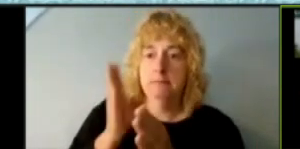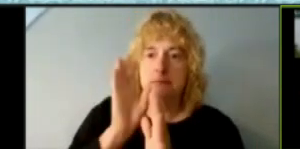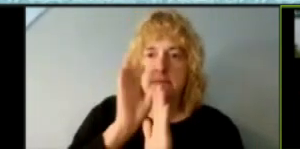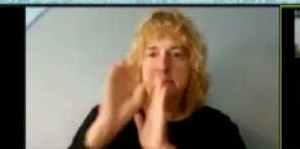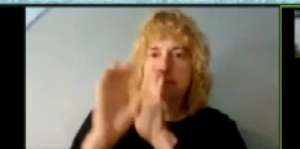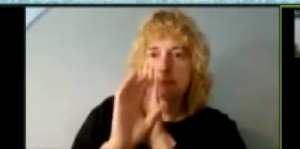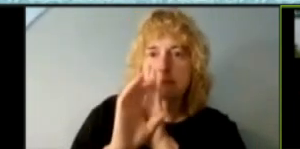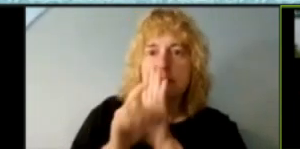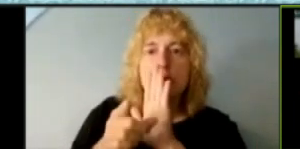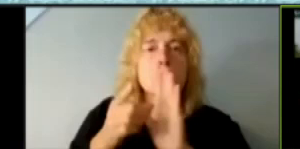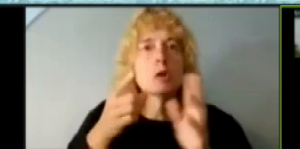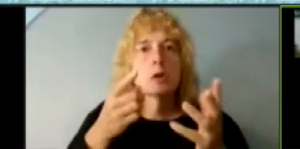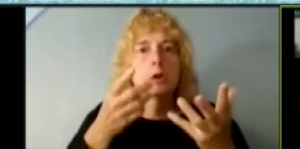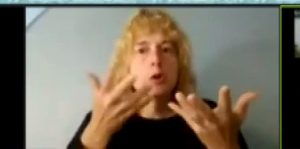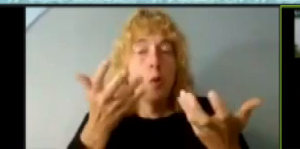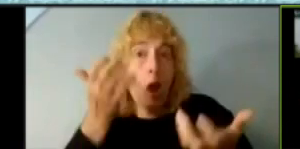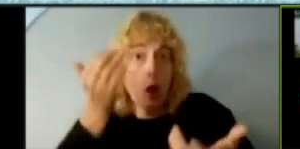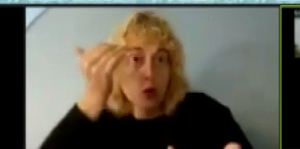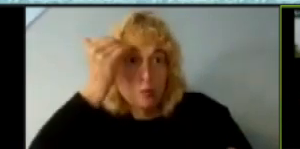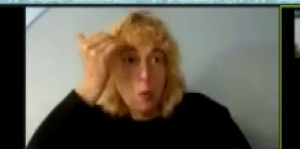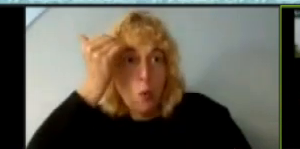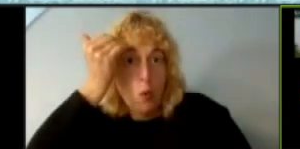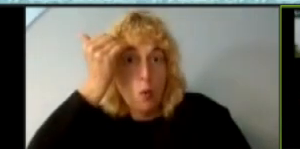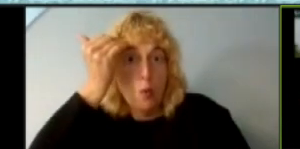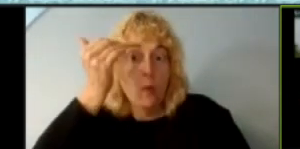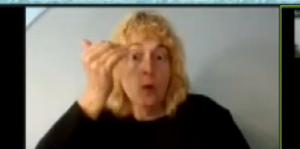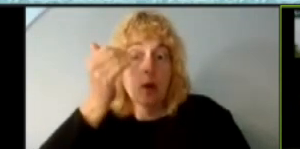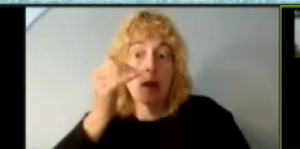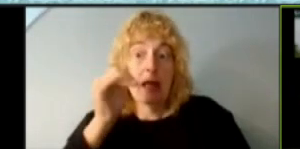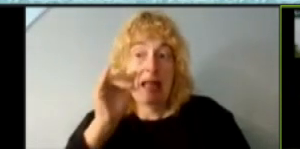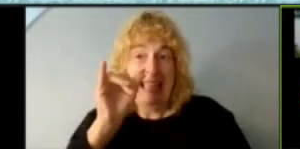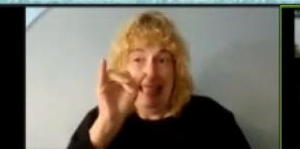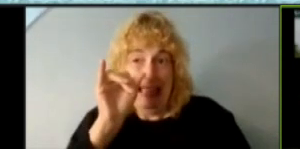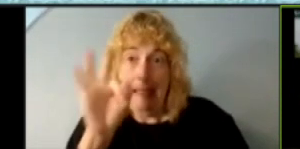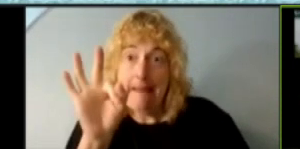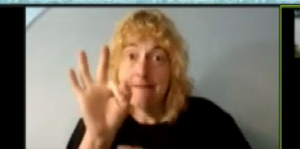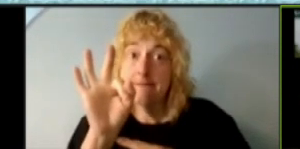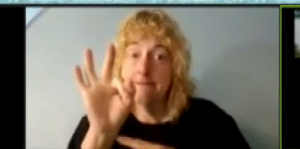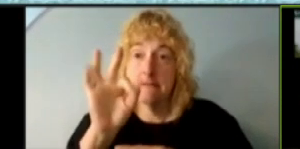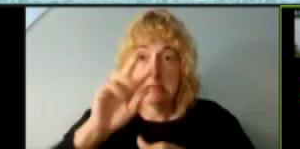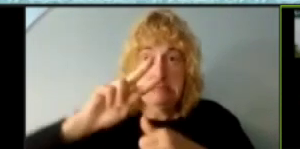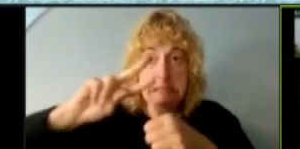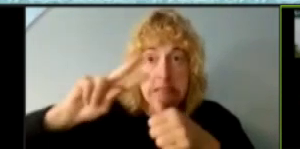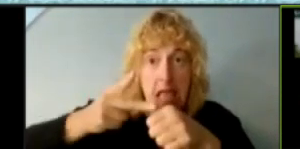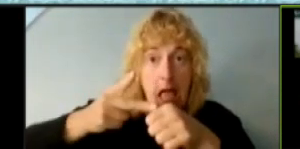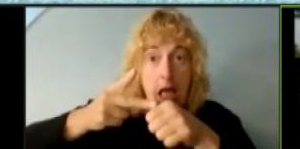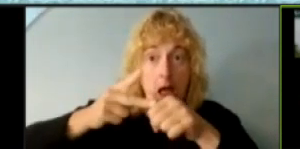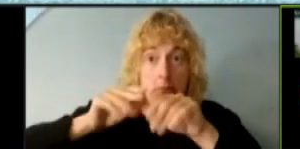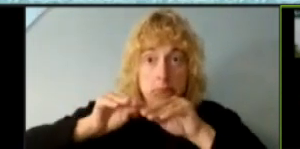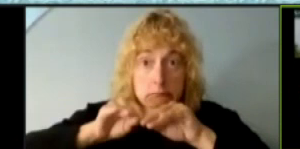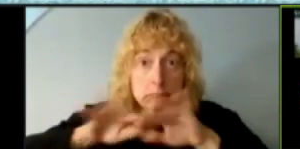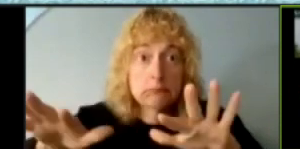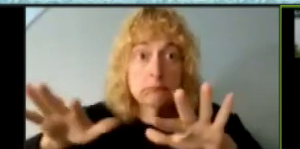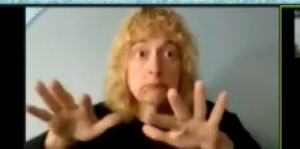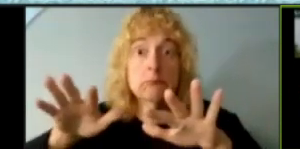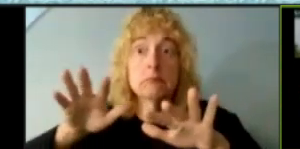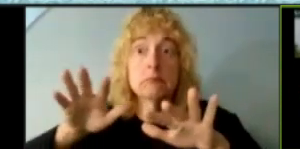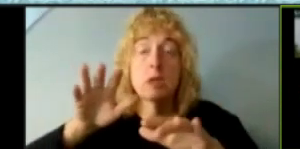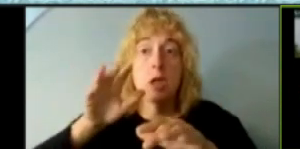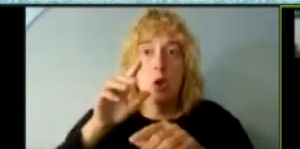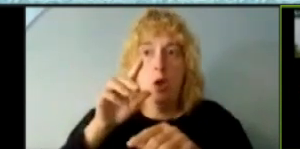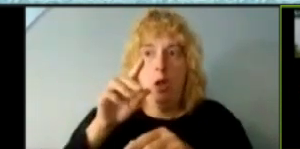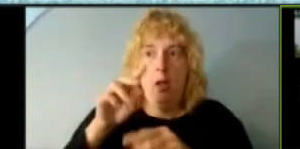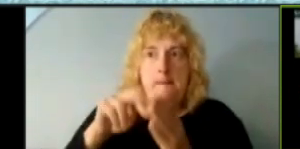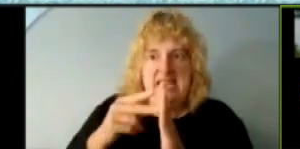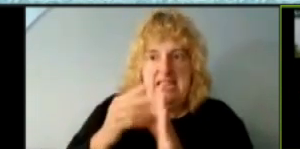do you want to know if and when a second wave occurs, when the disease is